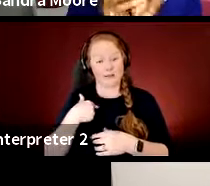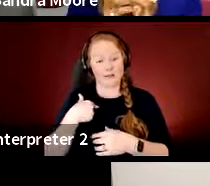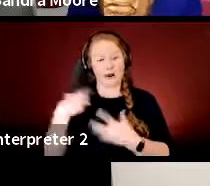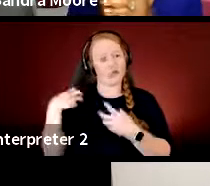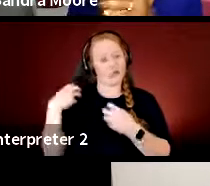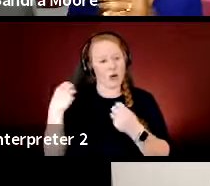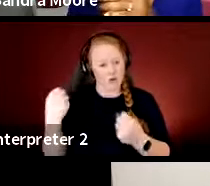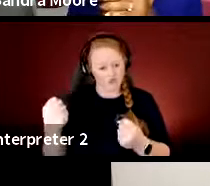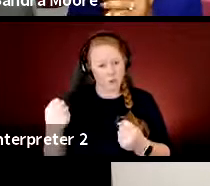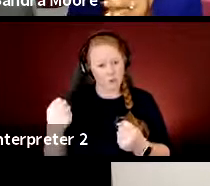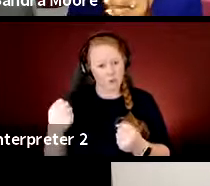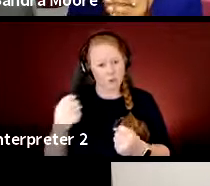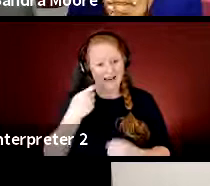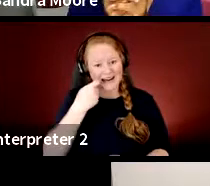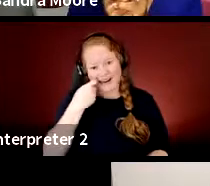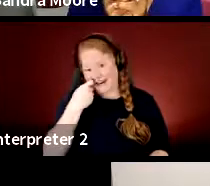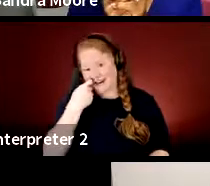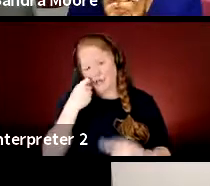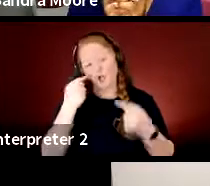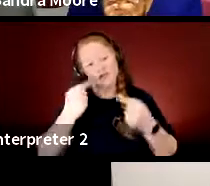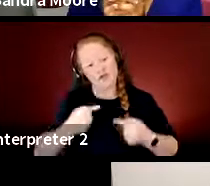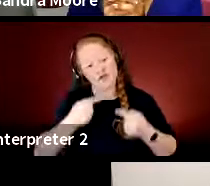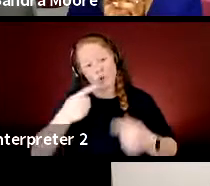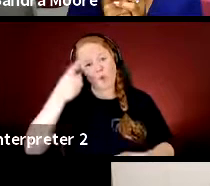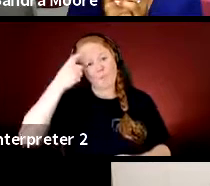health issues all of my life.